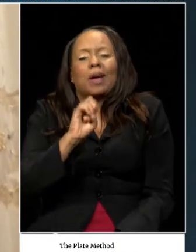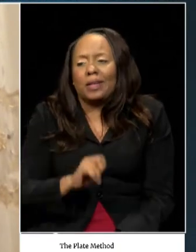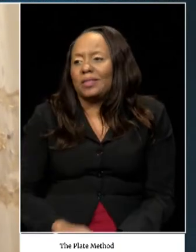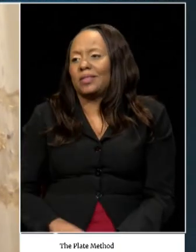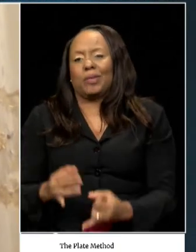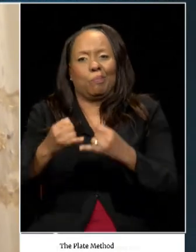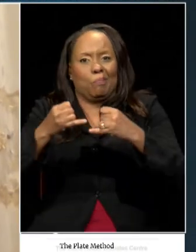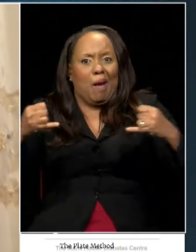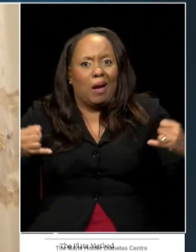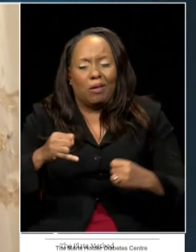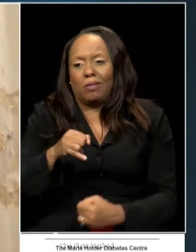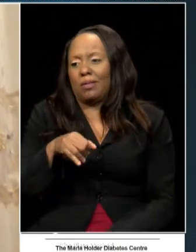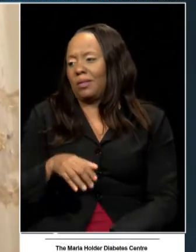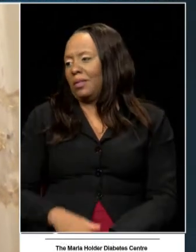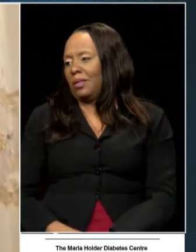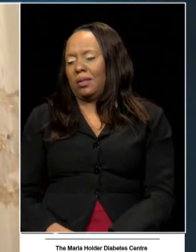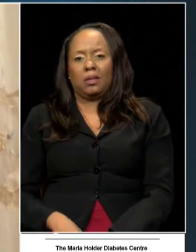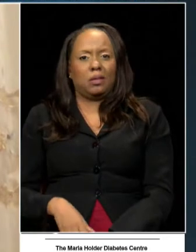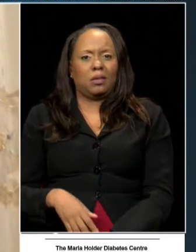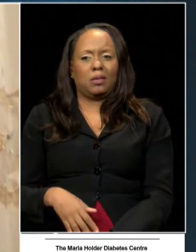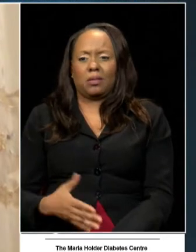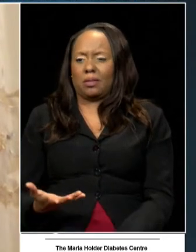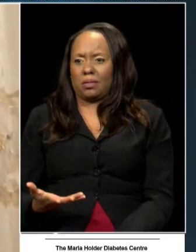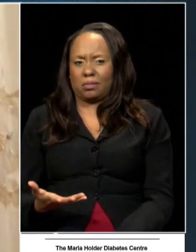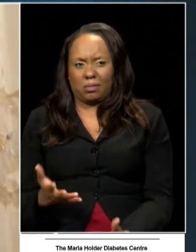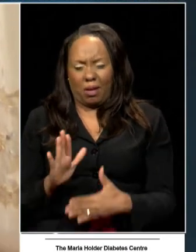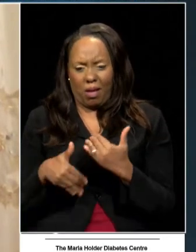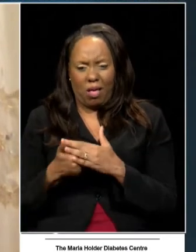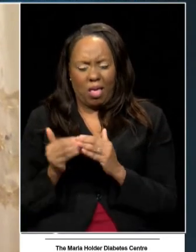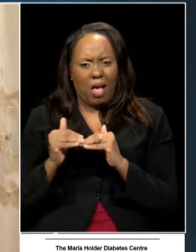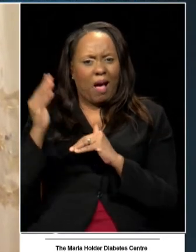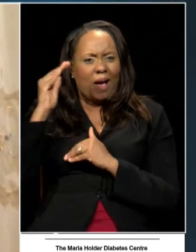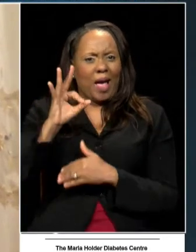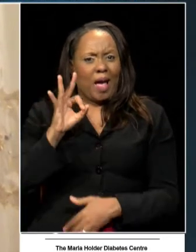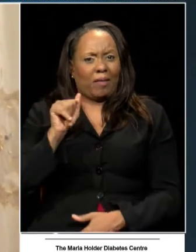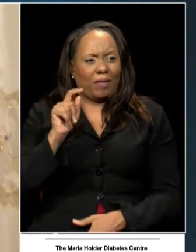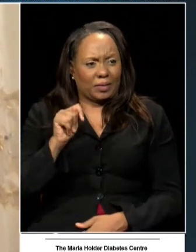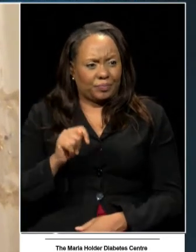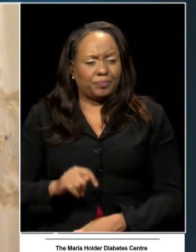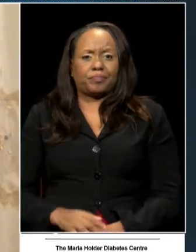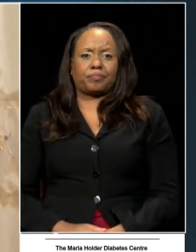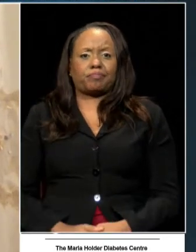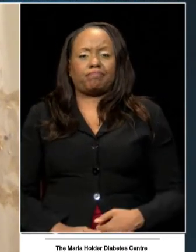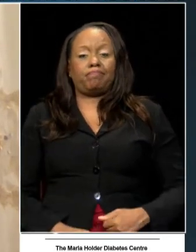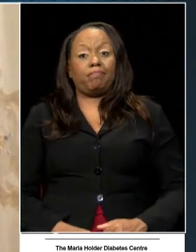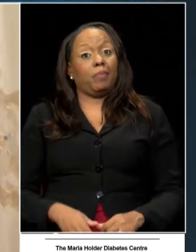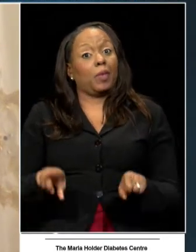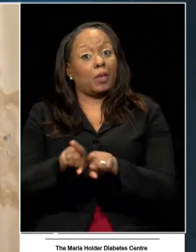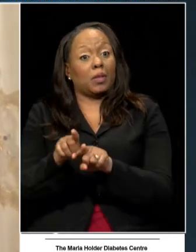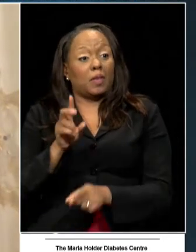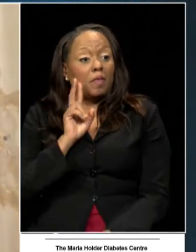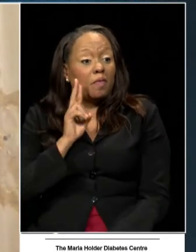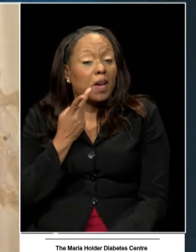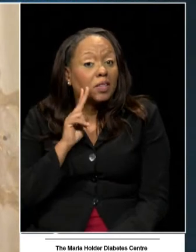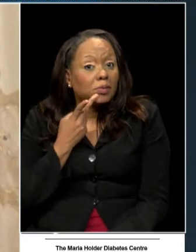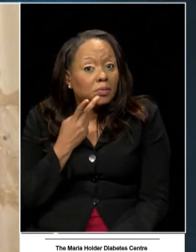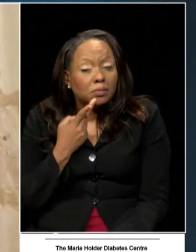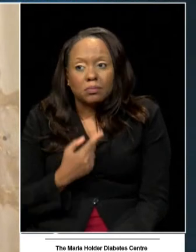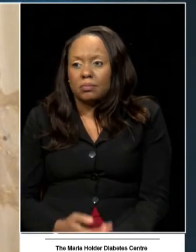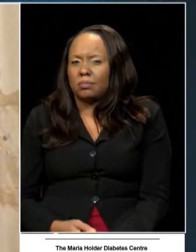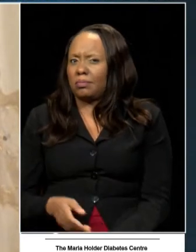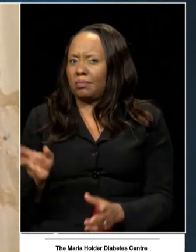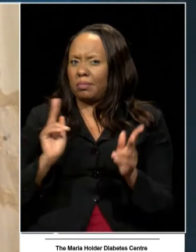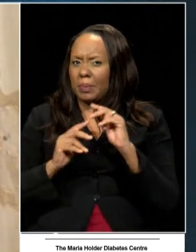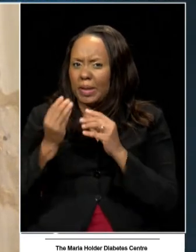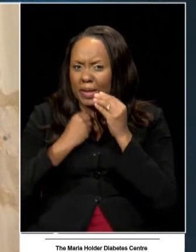things together? You really have to ask what's in the food. And also, the vegetables are key. You know, do people have vegetables with their cooked food